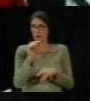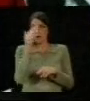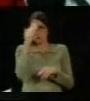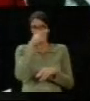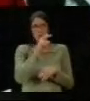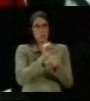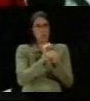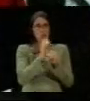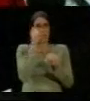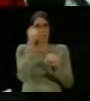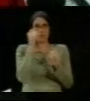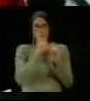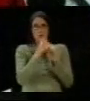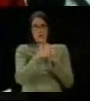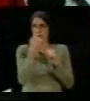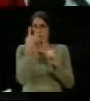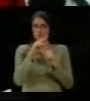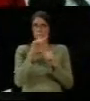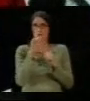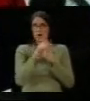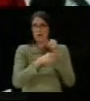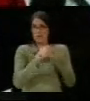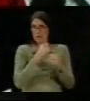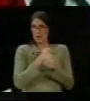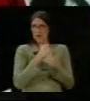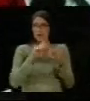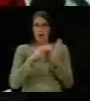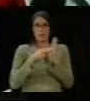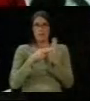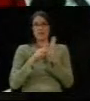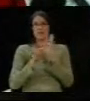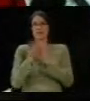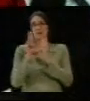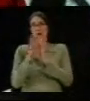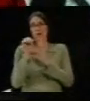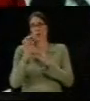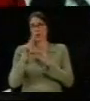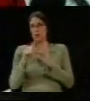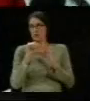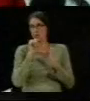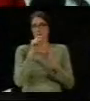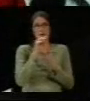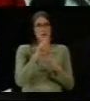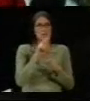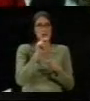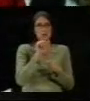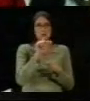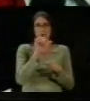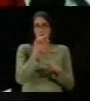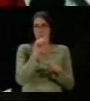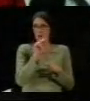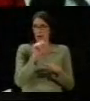25 years. I meant the Development Corporation, if that's what their intent was, not Mr. Valiant.